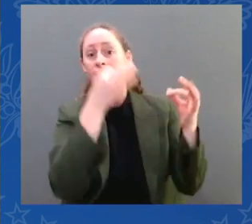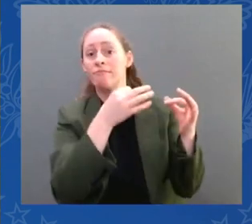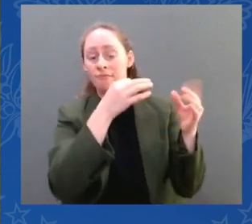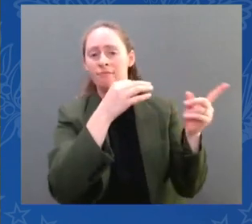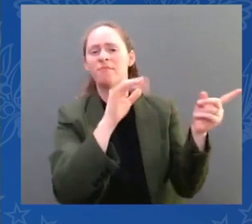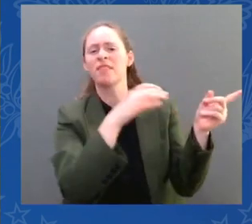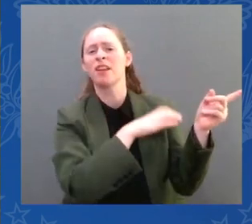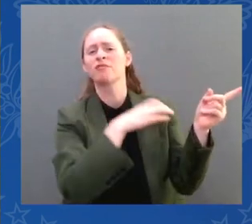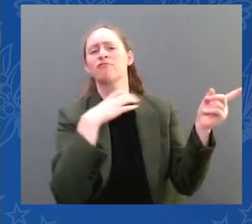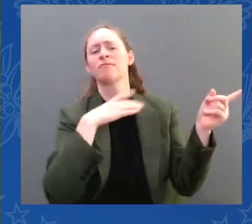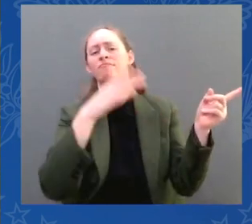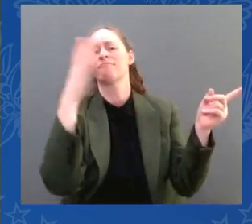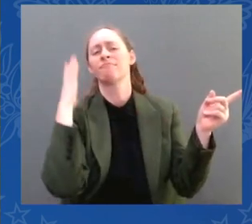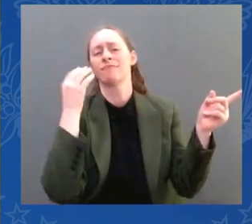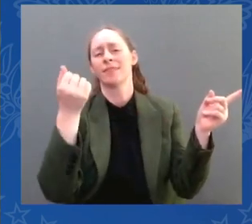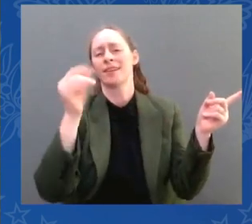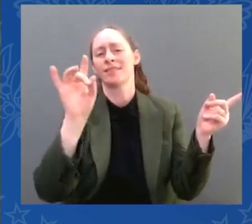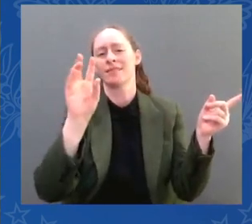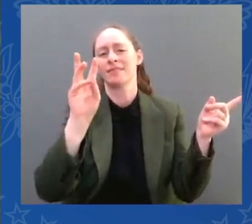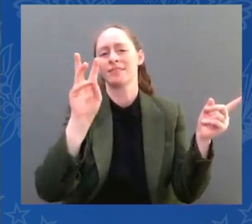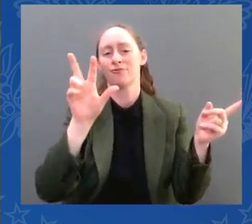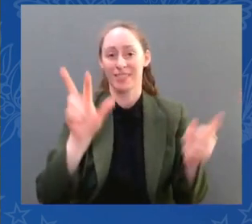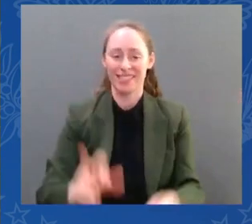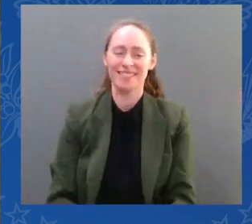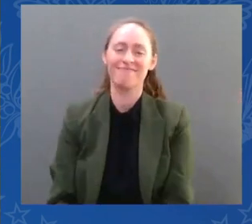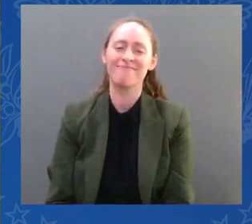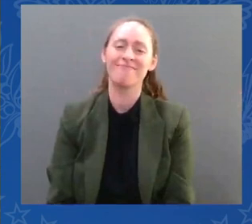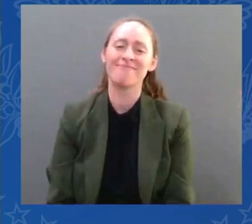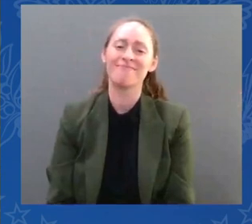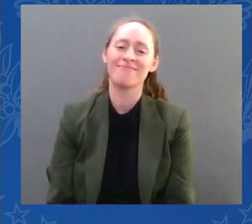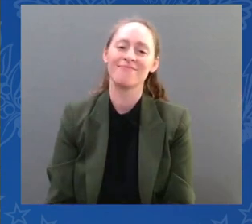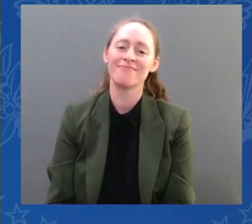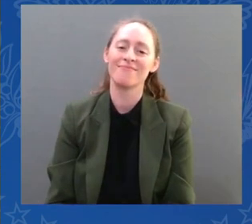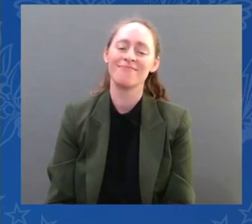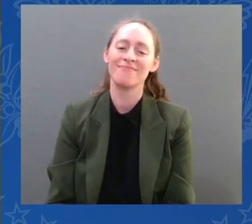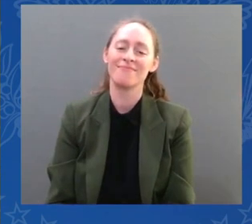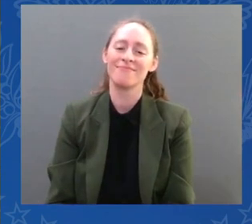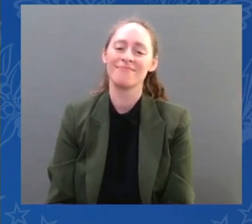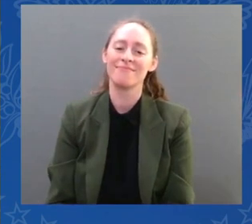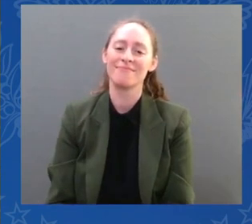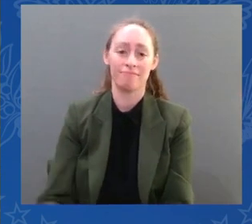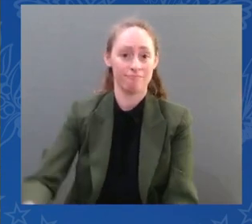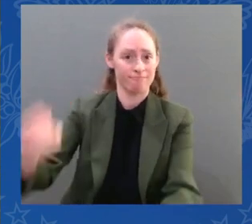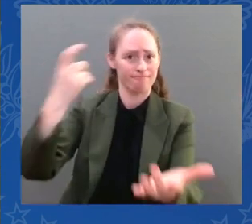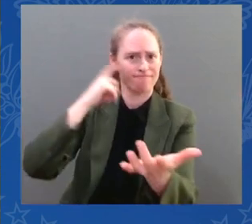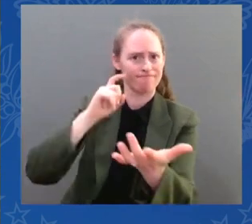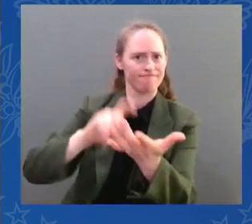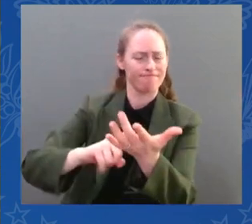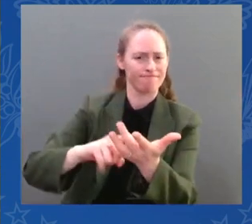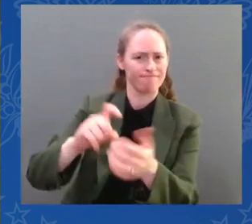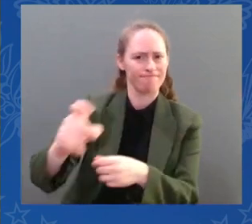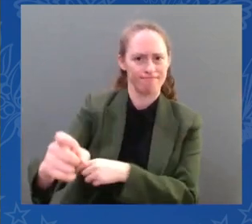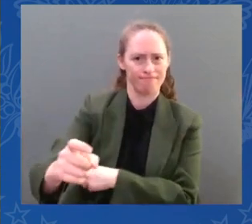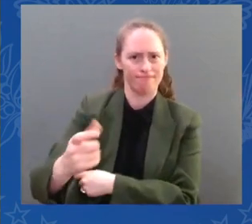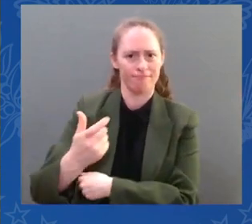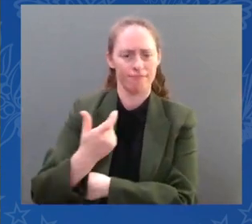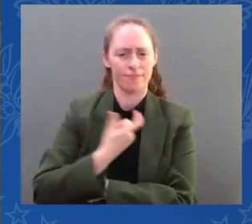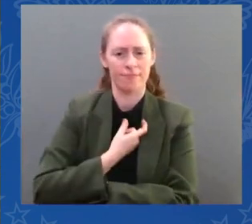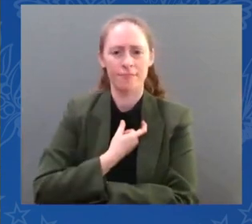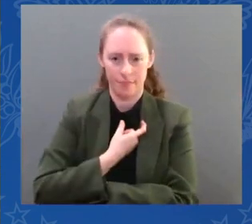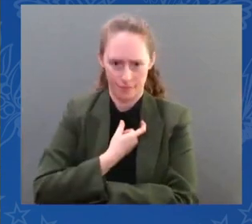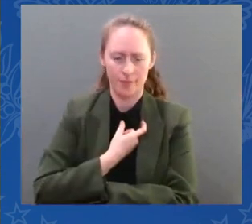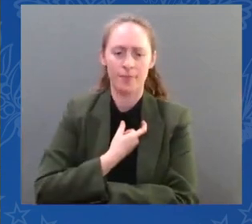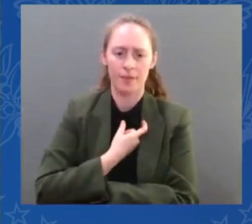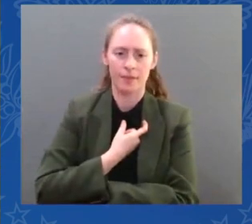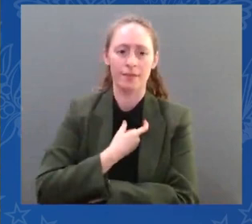has awarded in the name of Congress the Medal of Honor to Specialist 5 Dwight W. Birdwell, United States Army, for conspicuous gallantry